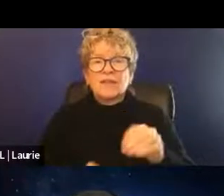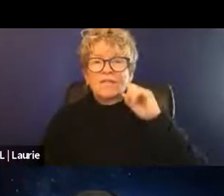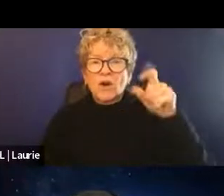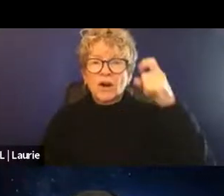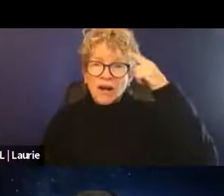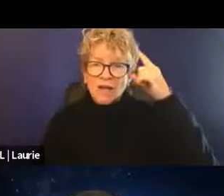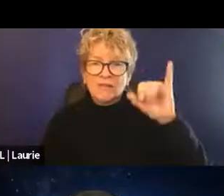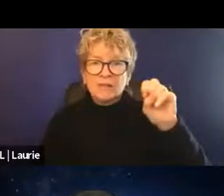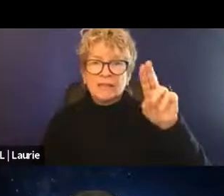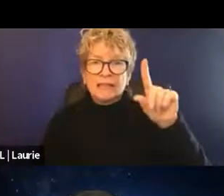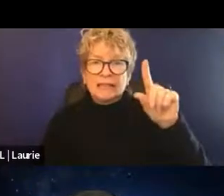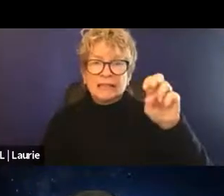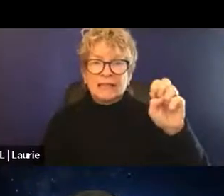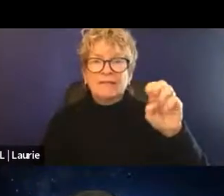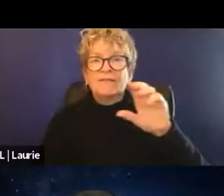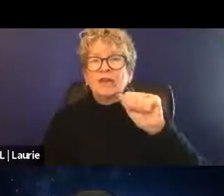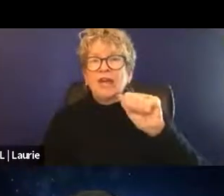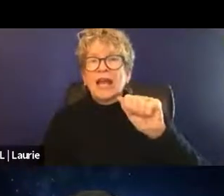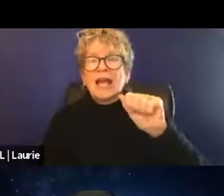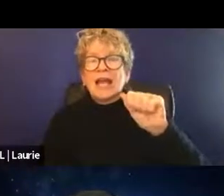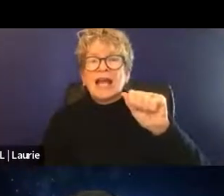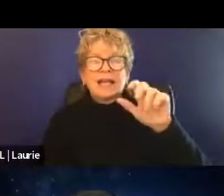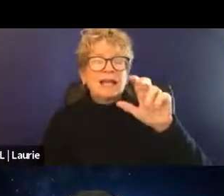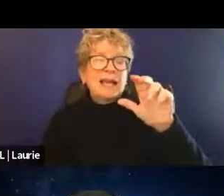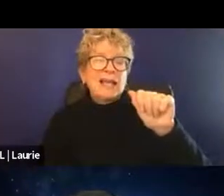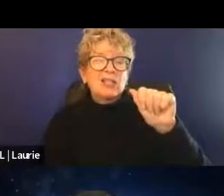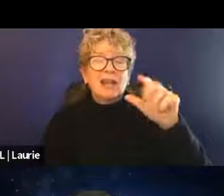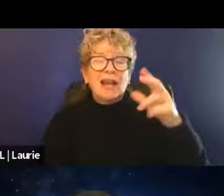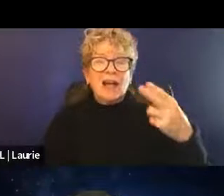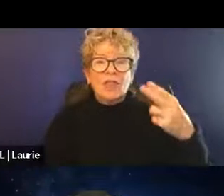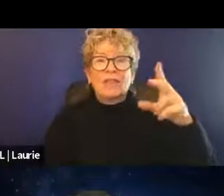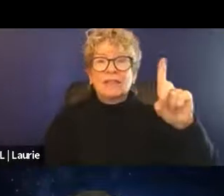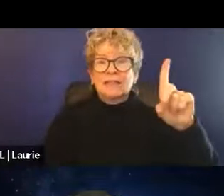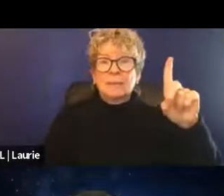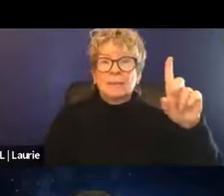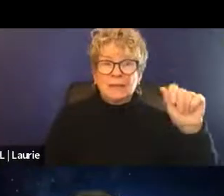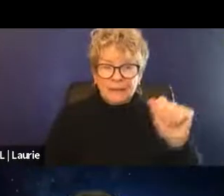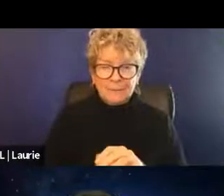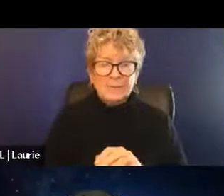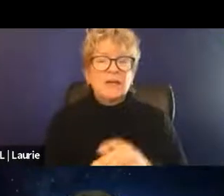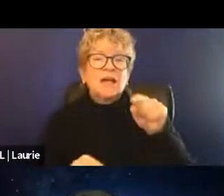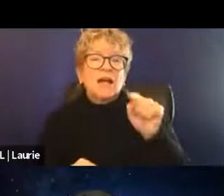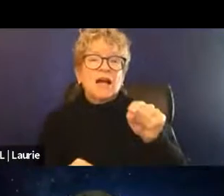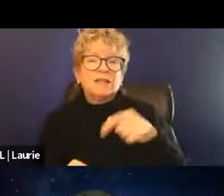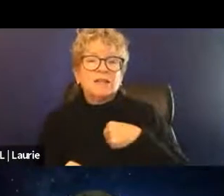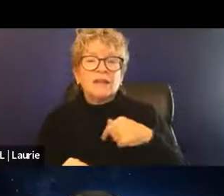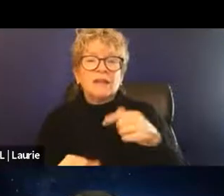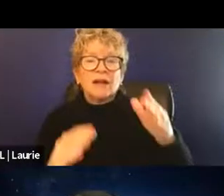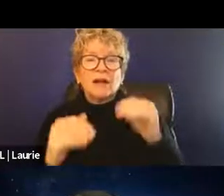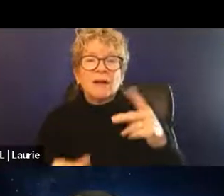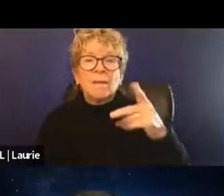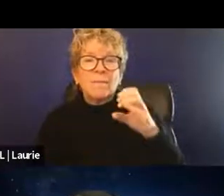health, aging, and disability. And Amber is also one of our CRIS committee co-chairs. Puck, I see you